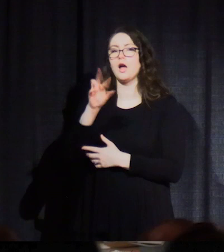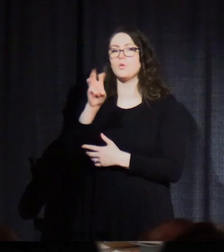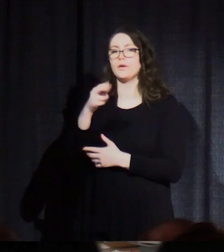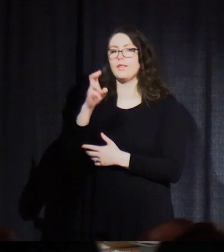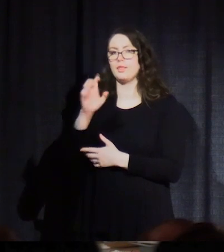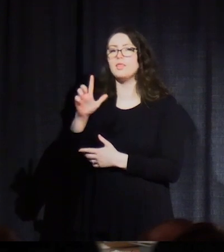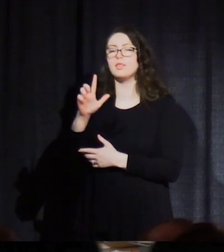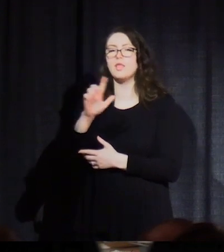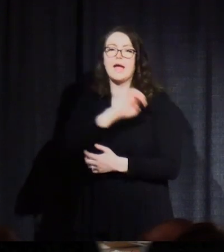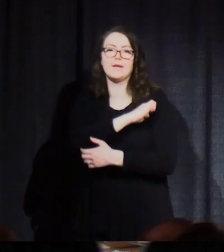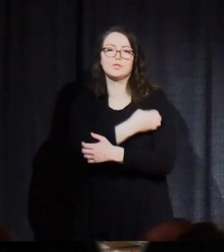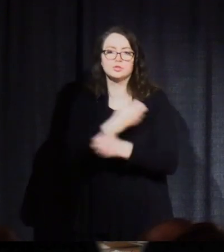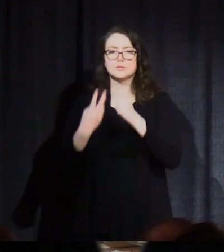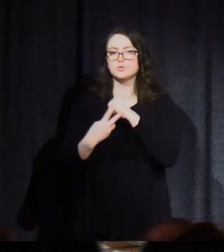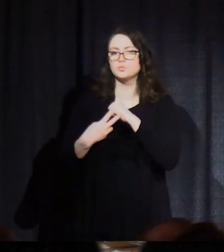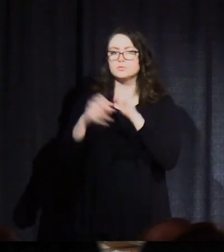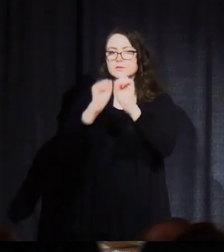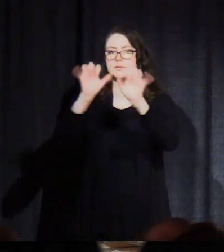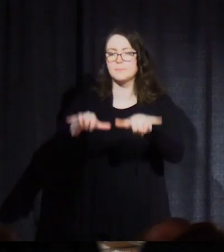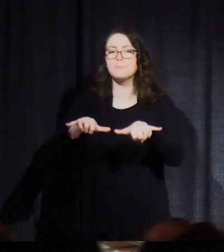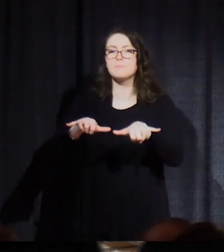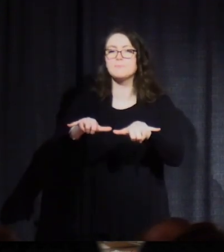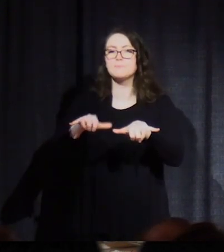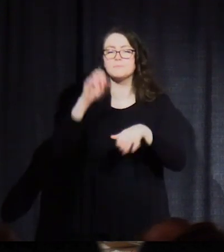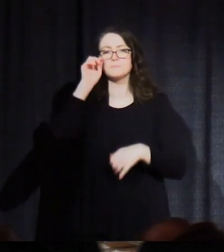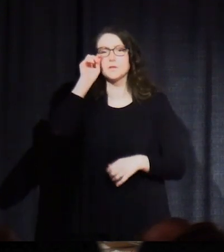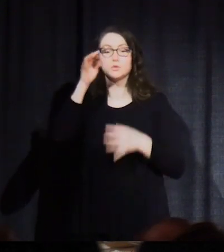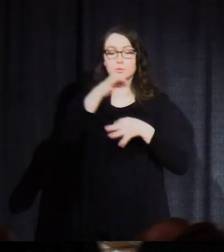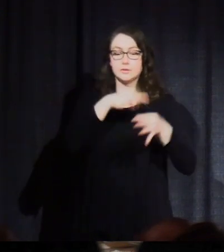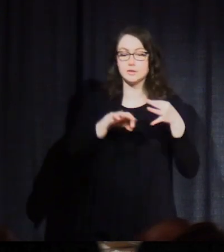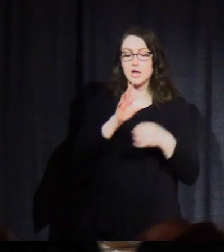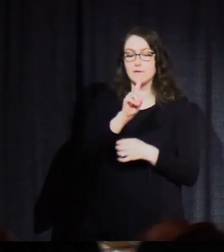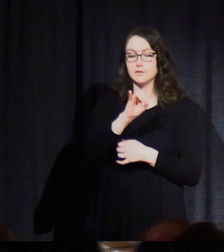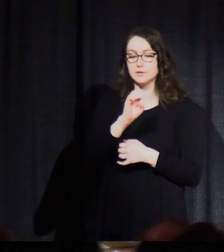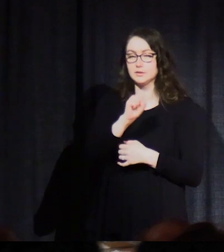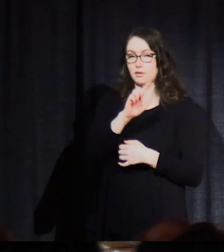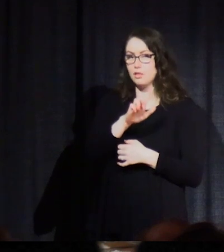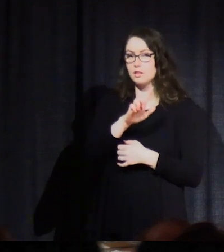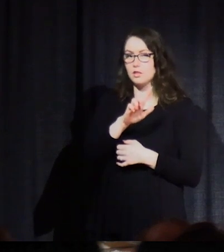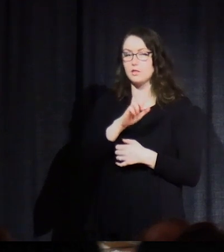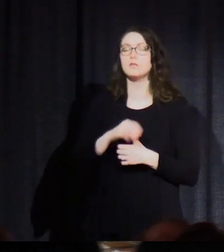storage system to eliminate the needs to start a diesel generator to tame the crane's wild load.